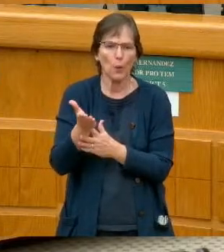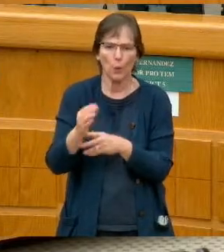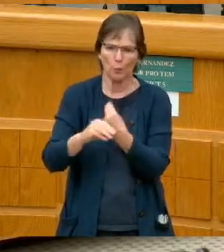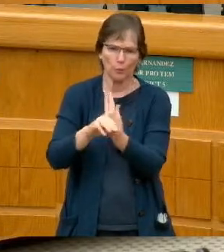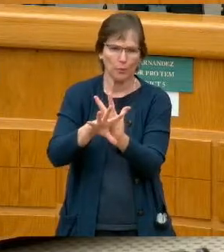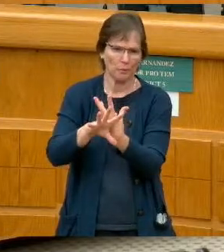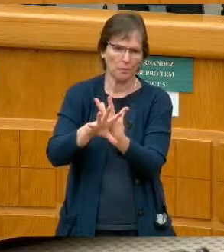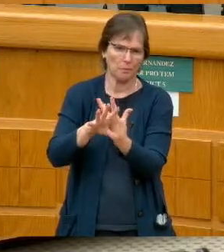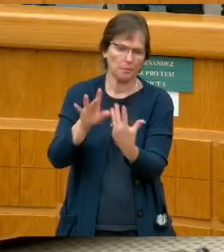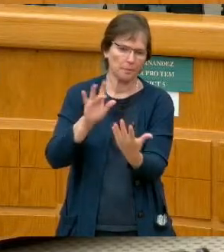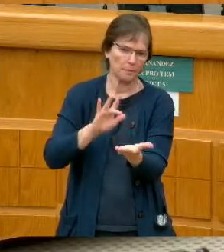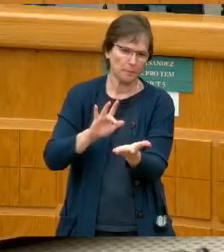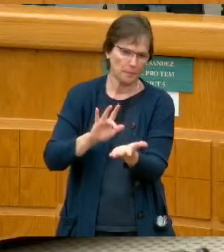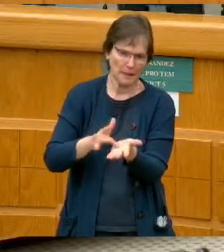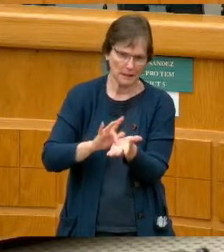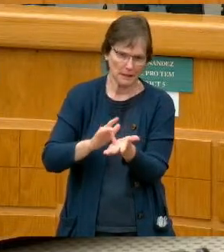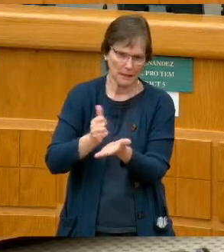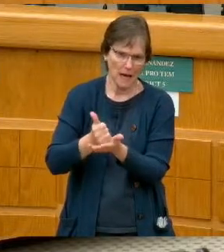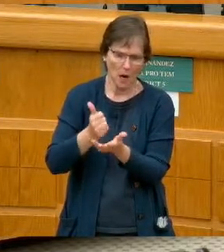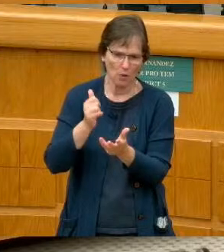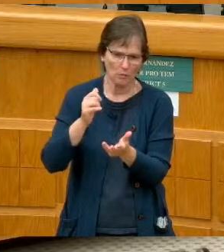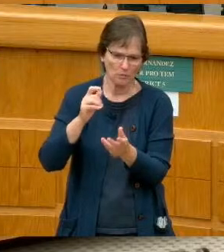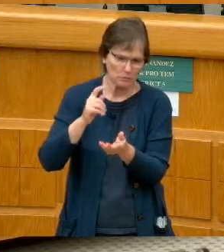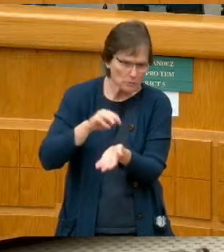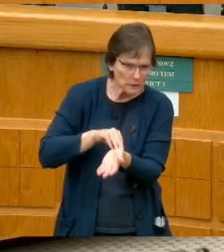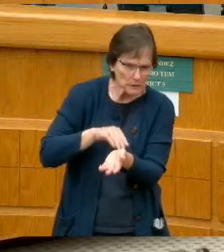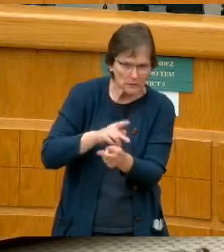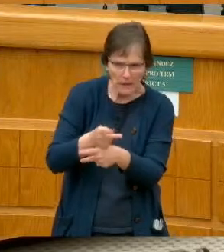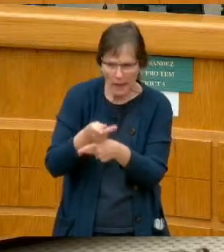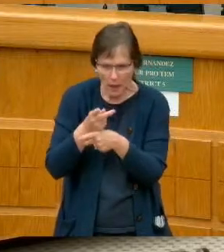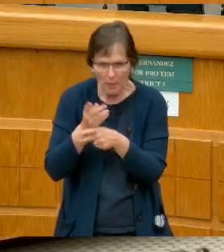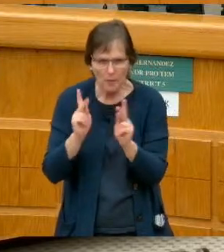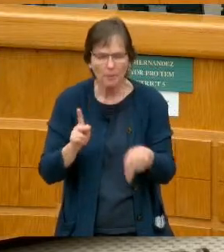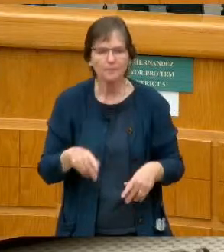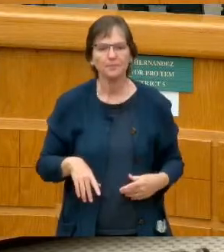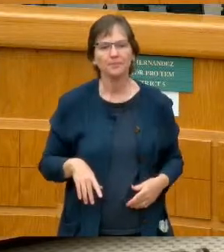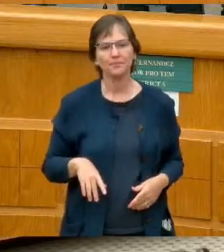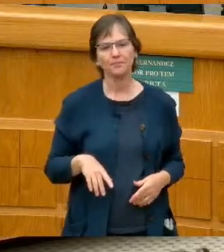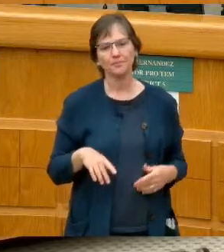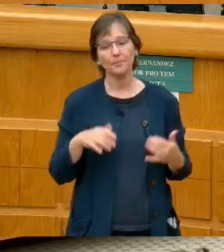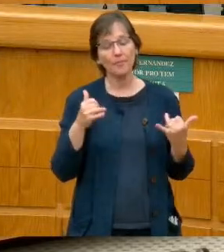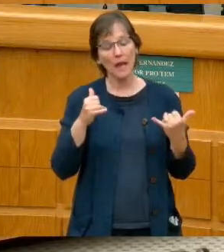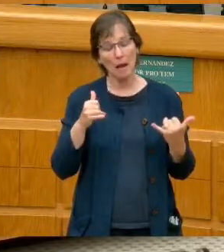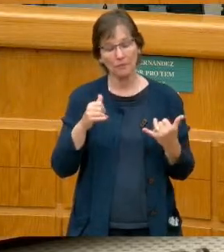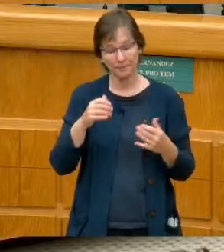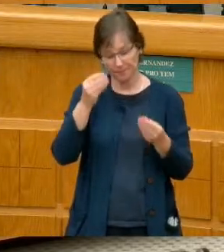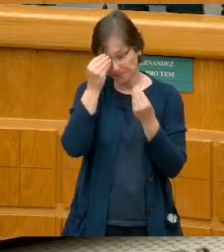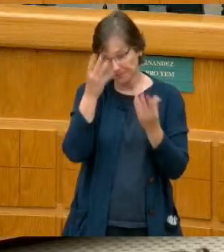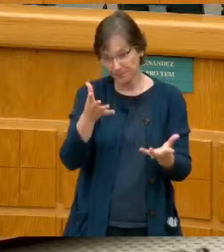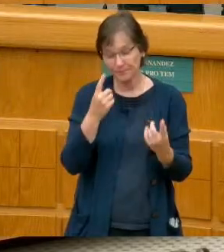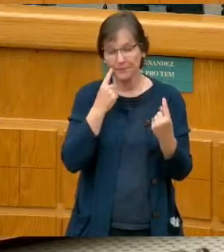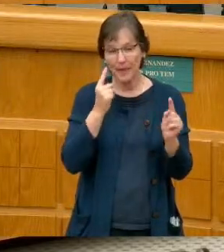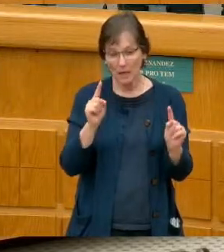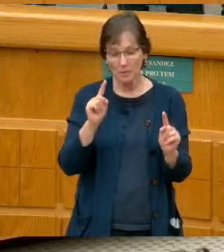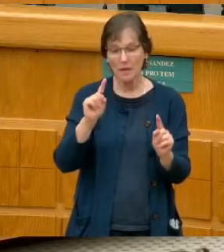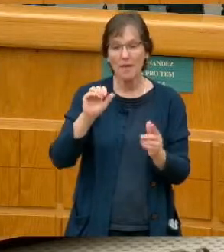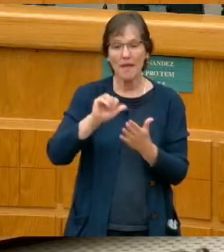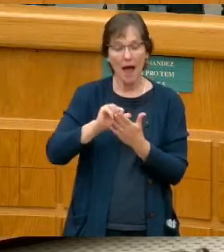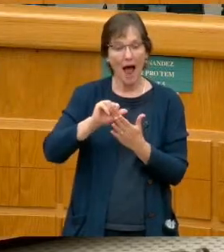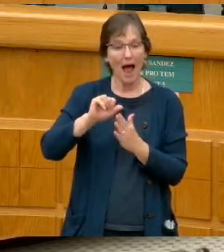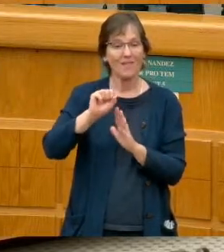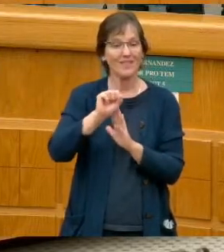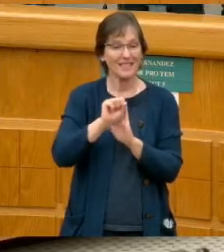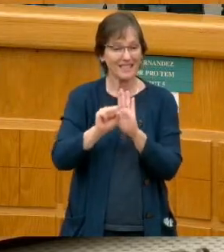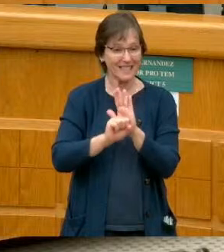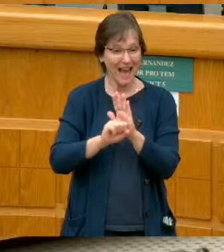To change gears for a minute, the Texas Department of State Health Services notified the Health District of a positive mosquito pool in